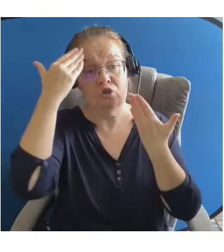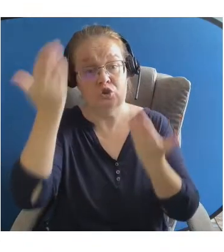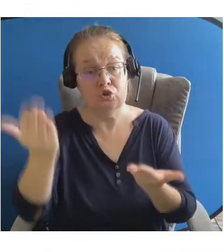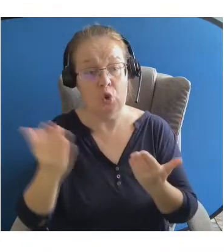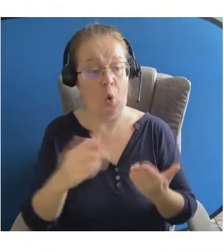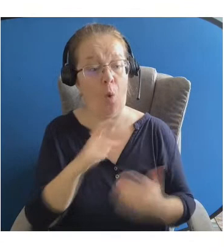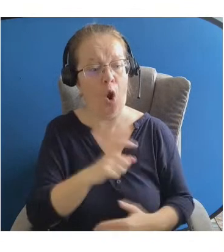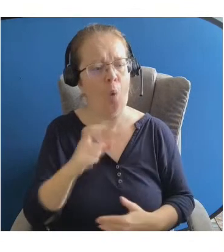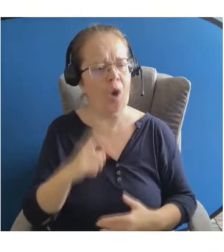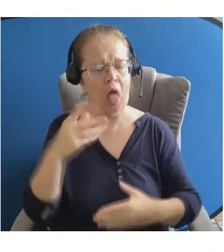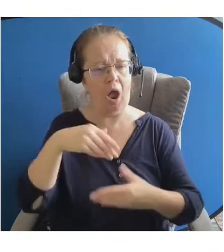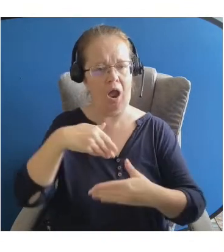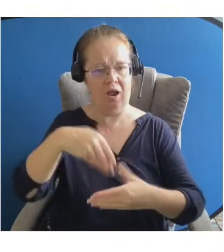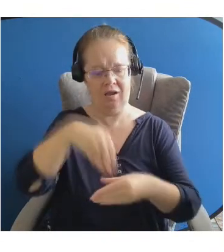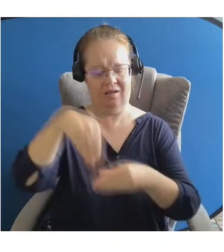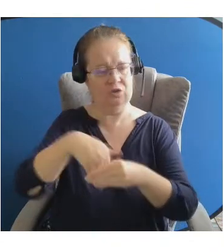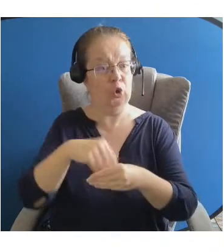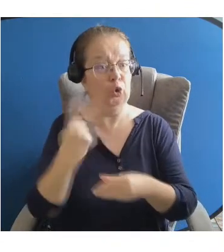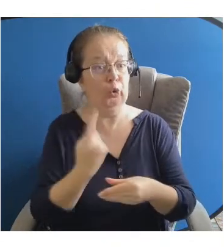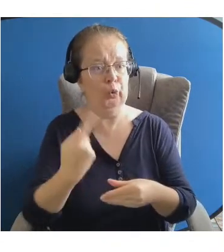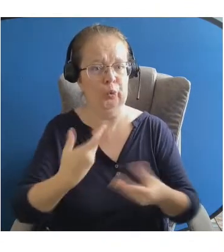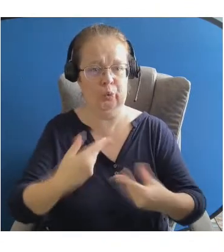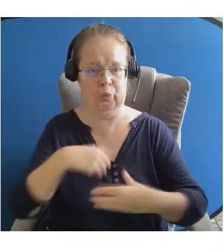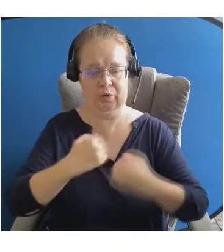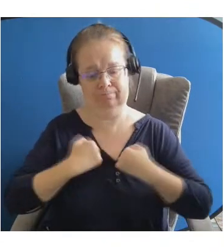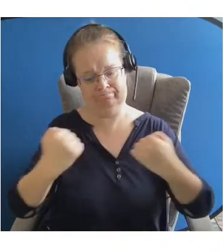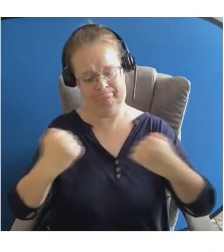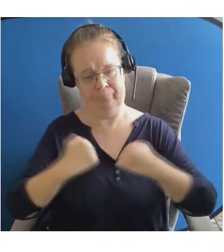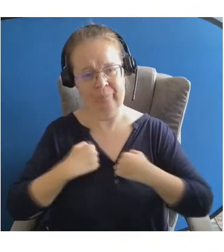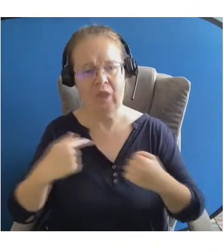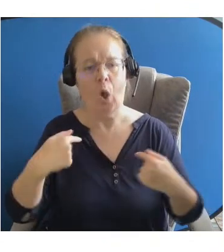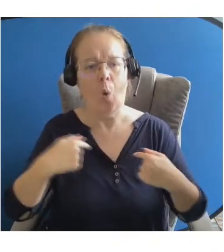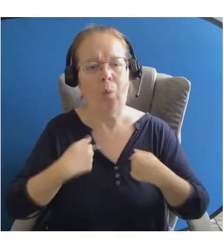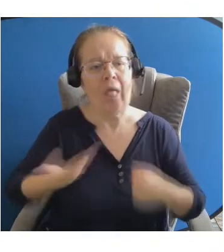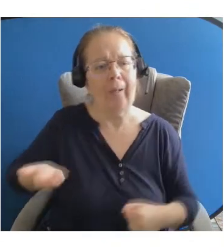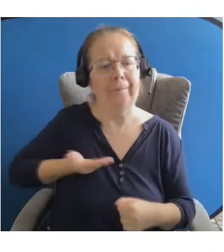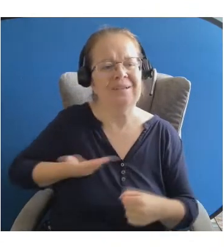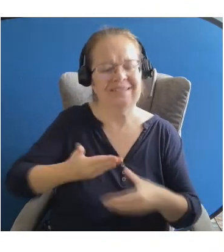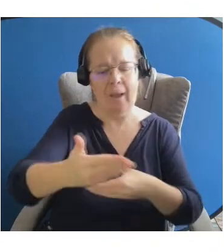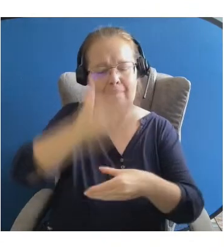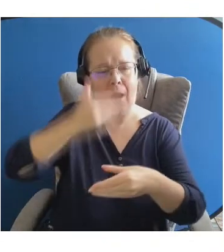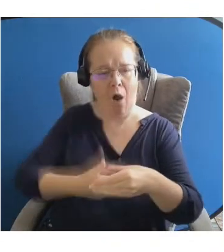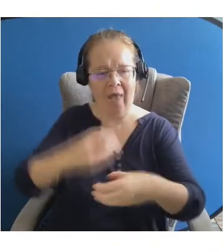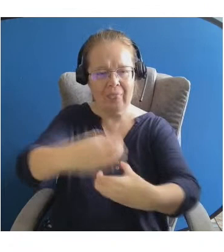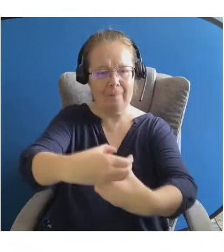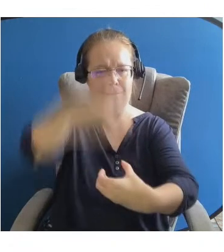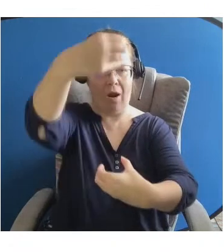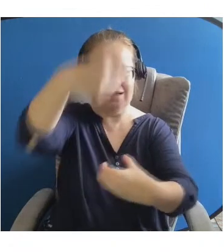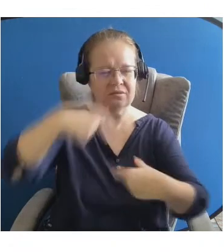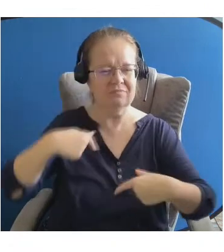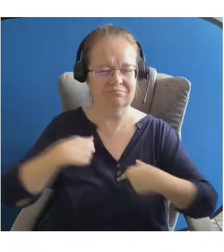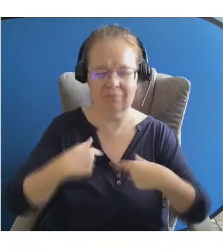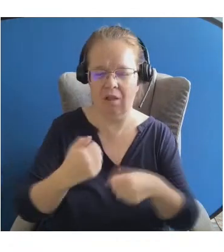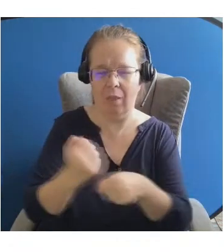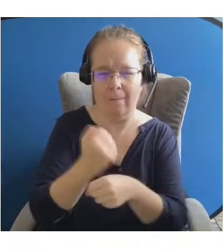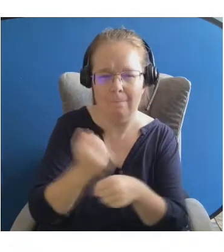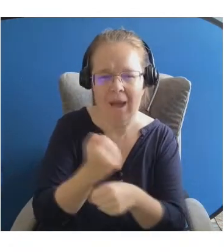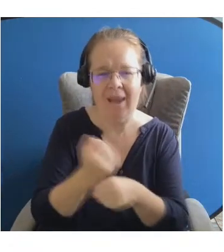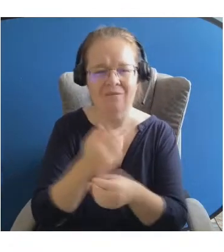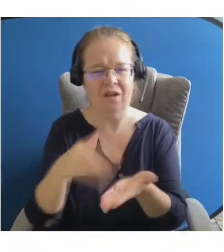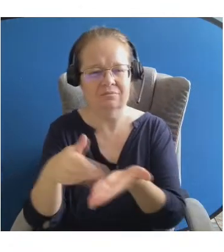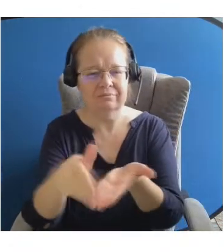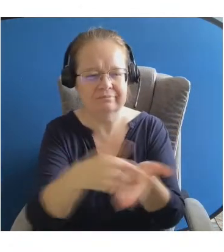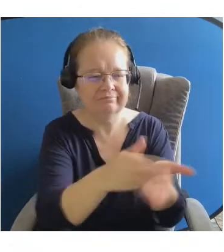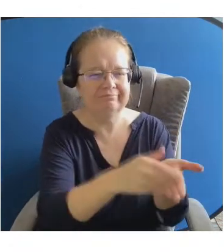are. We describe ourselves as the business behind the bottle. We do all the manufacturing, the sales, the